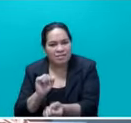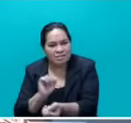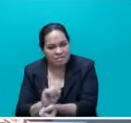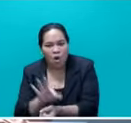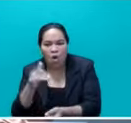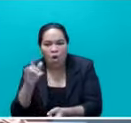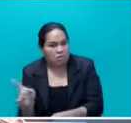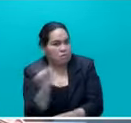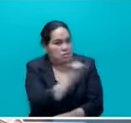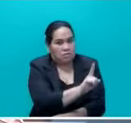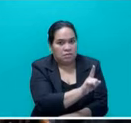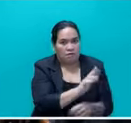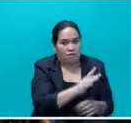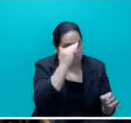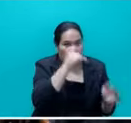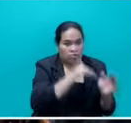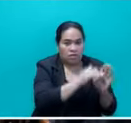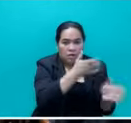Thank you.